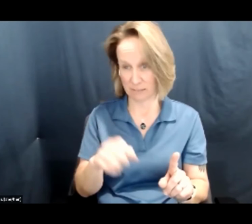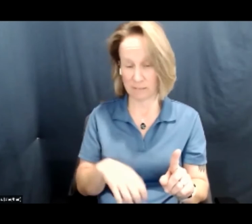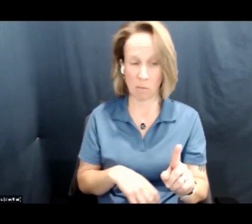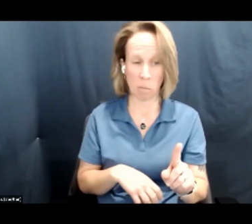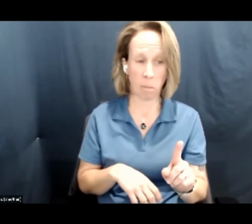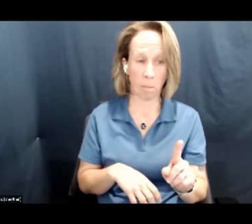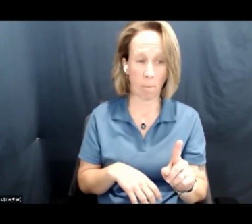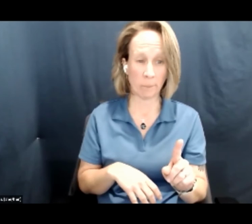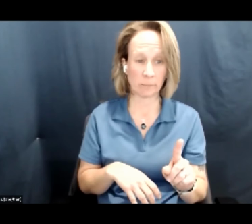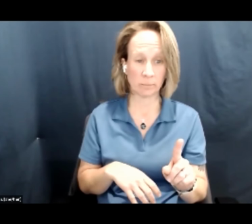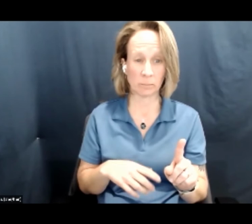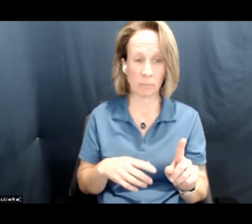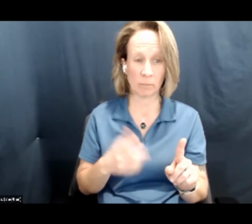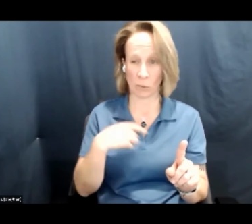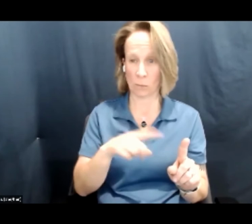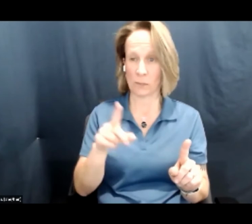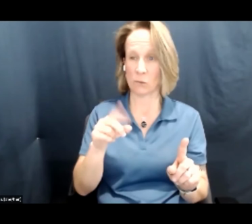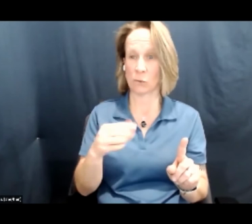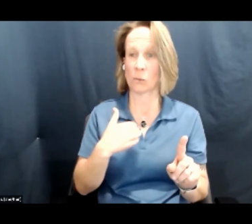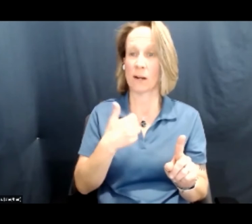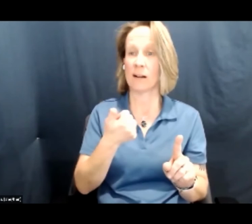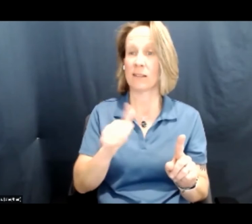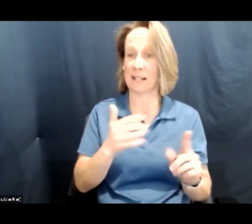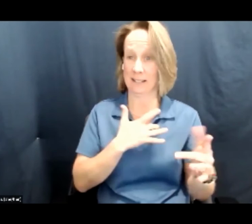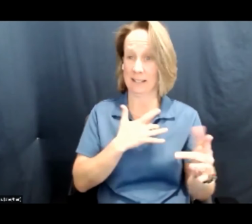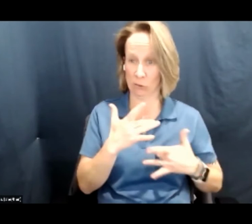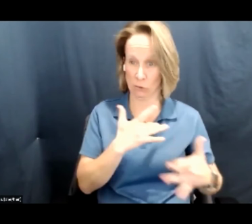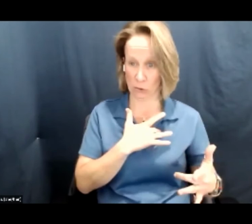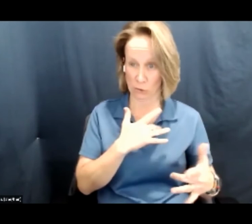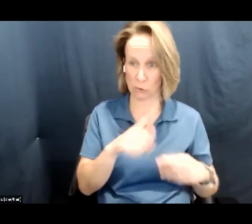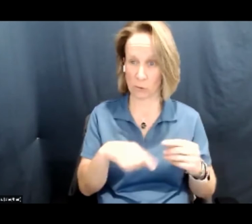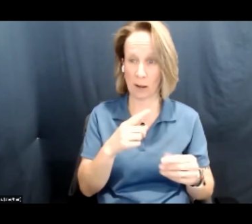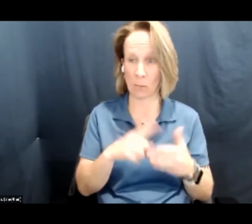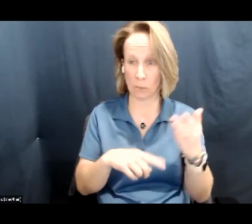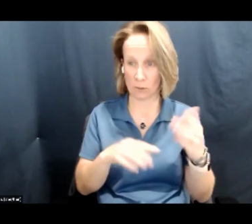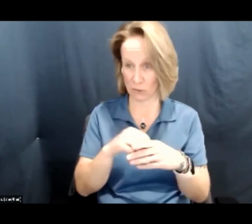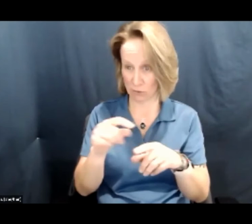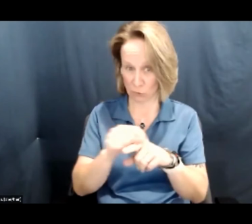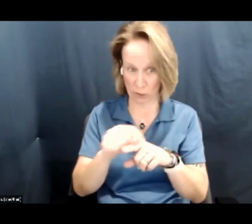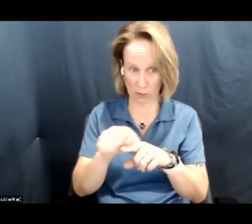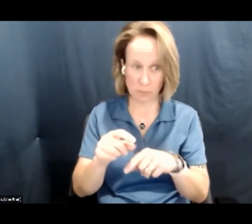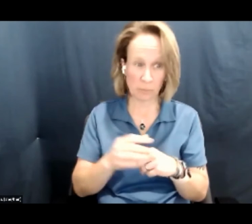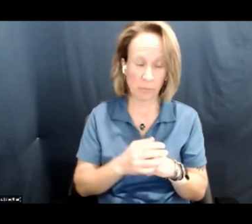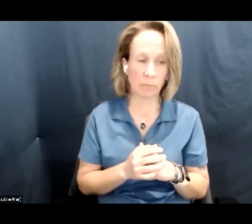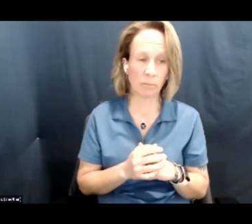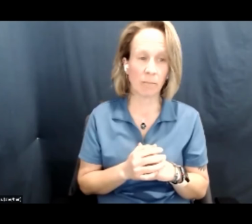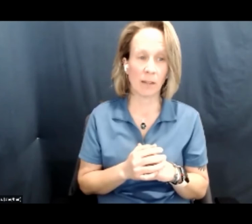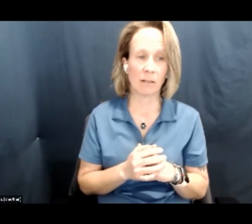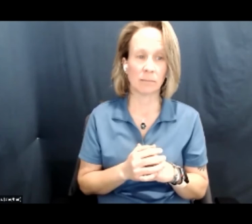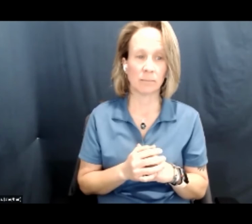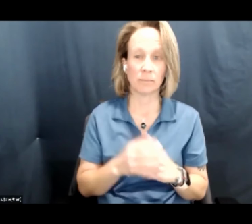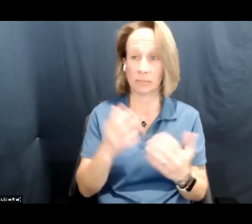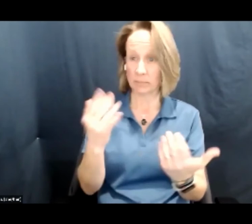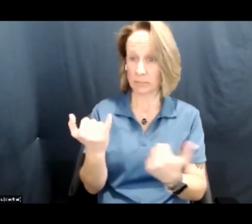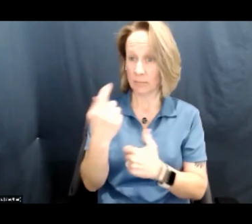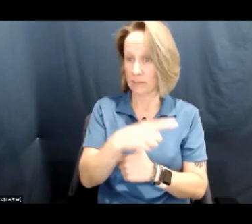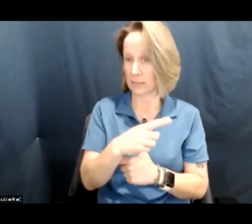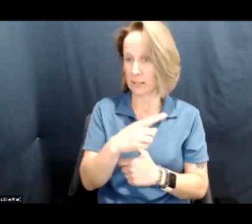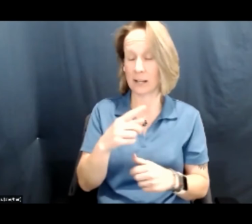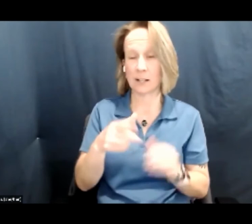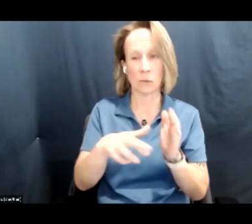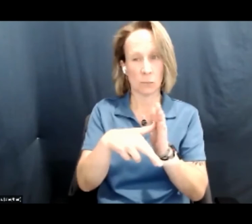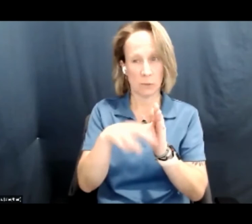you have any concerns about what will be in the training today. So today, we are just reviewing